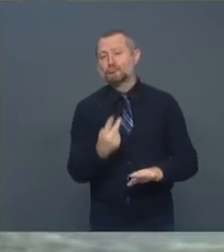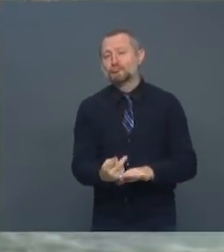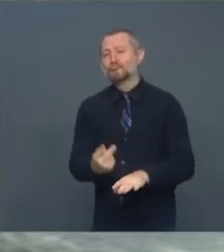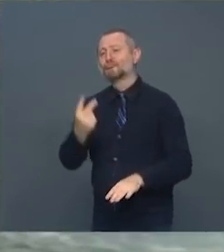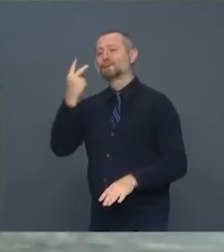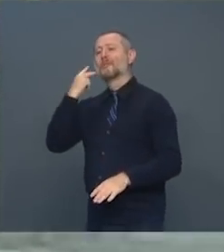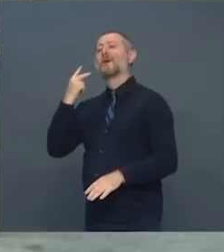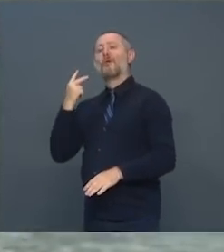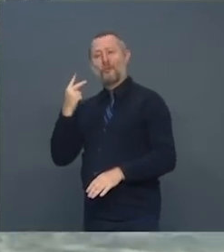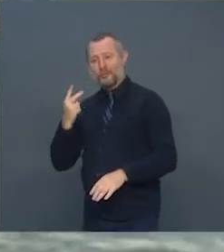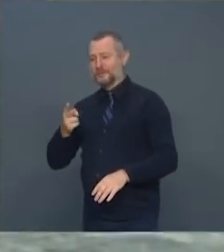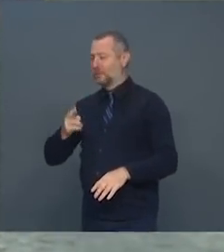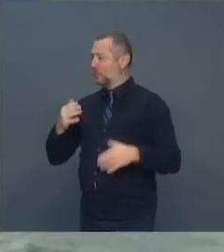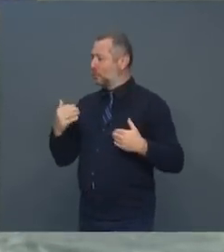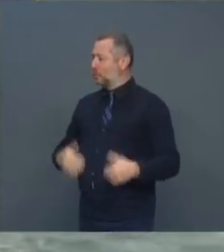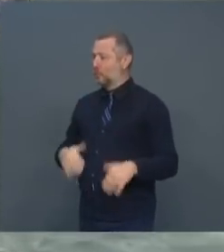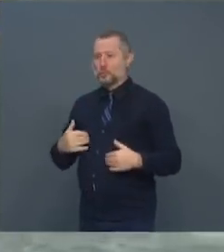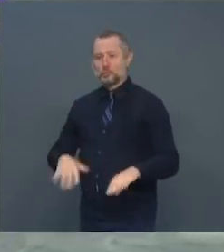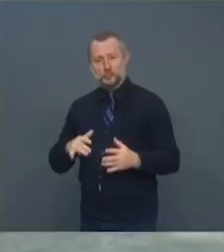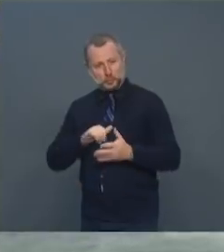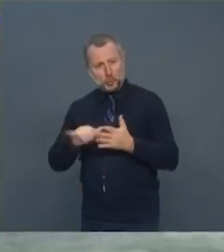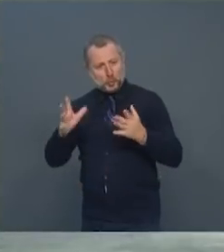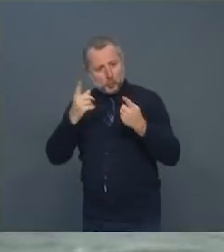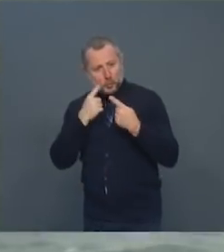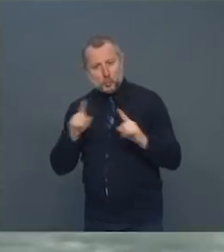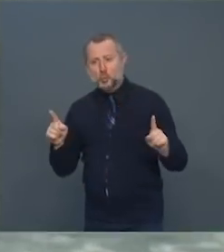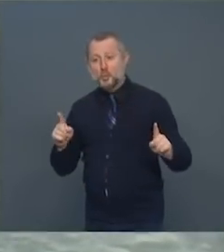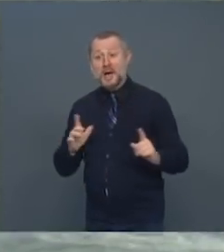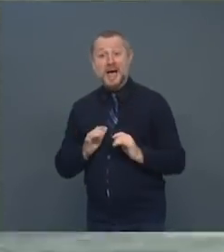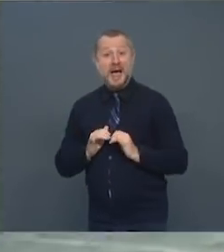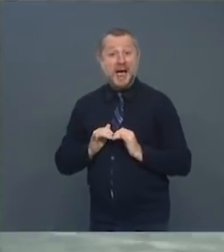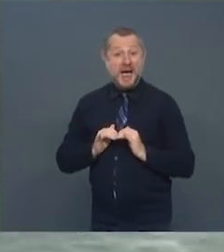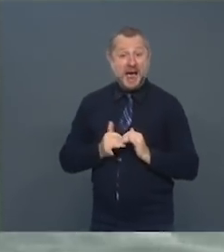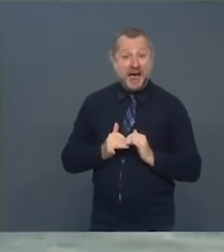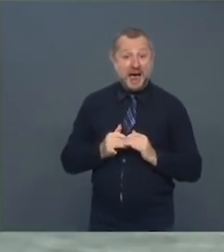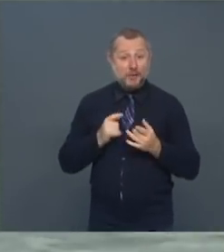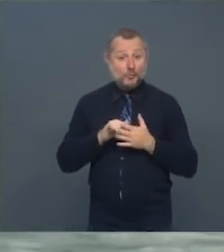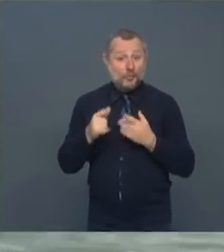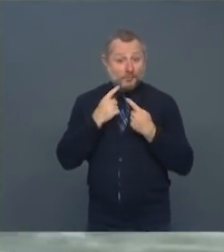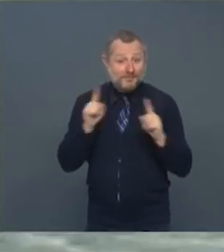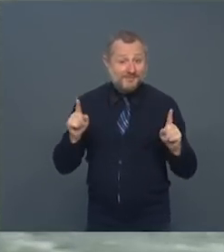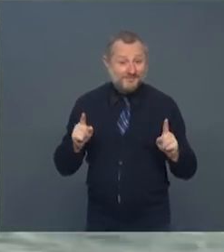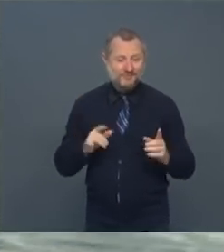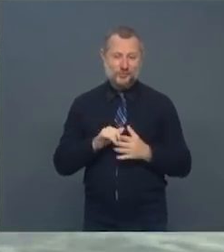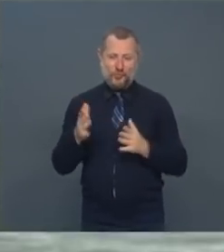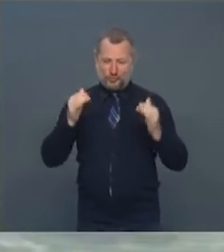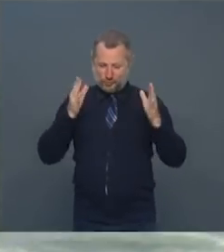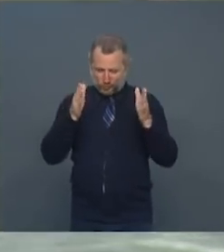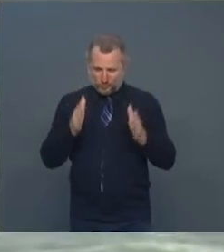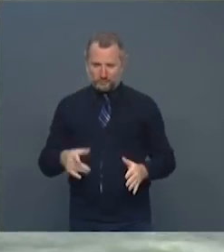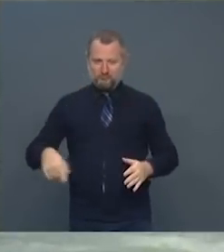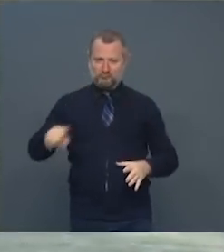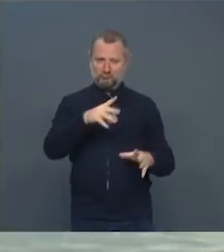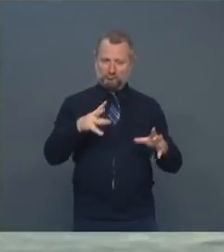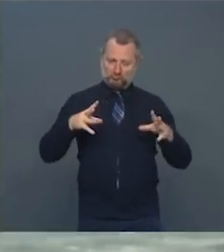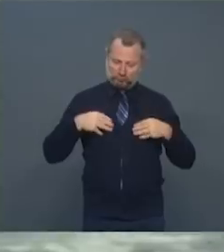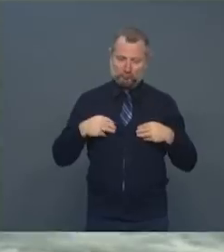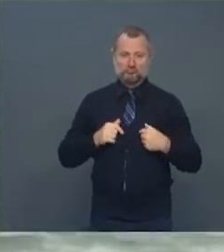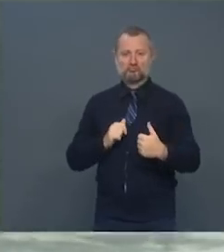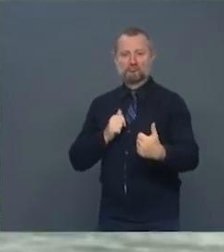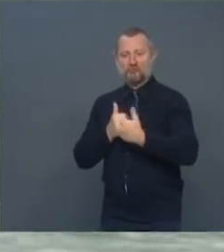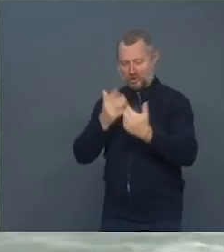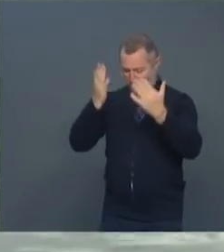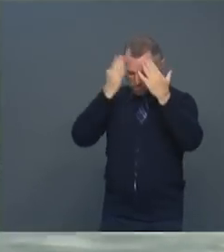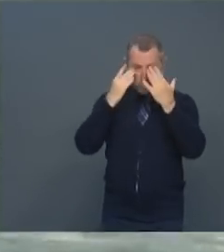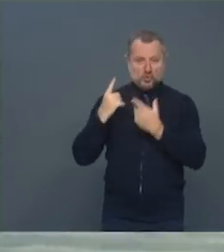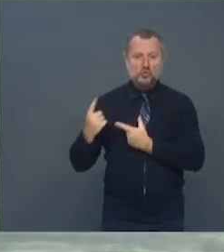happened for one reason, because New Yorkers stepped up and were disciplined and were